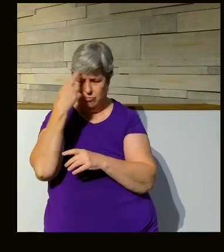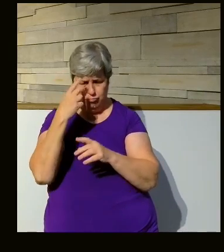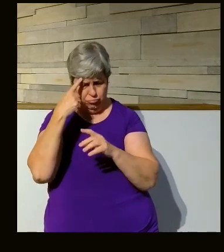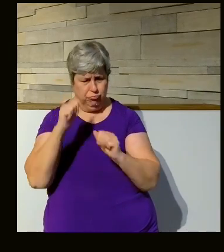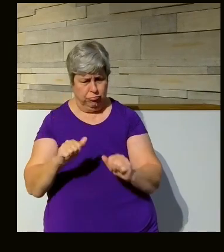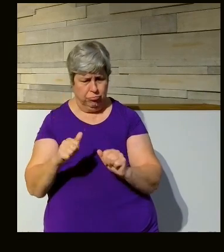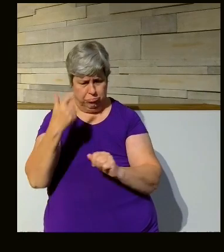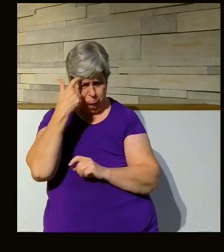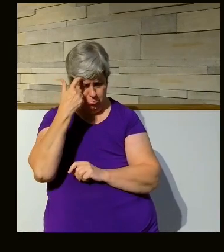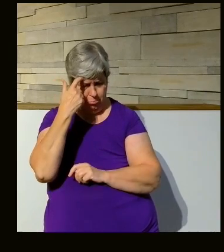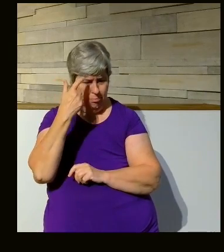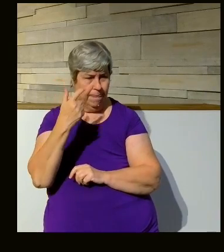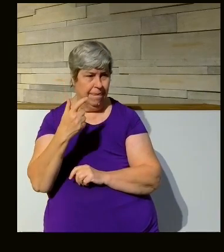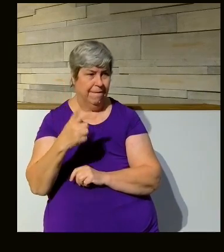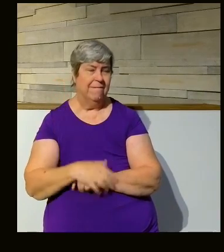lived out.